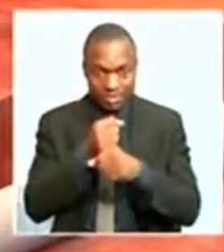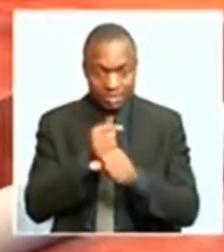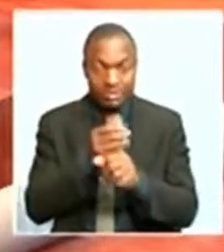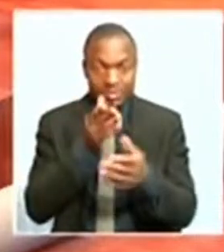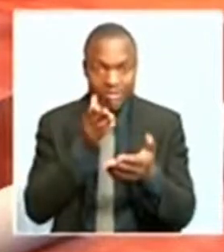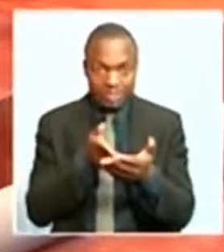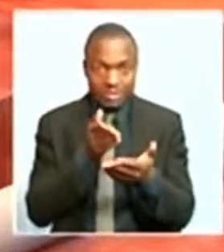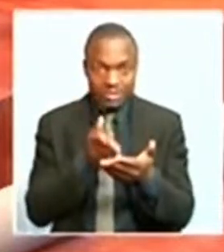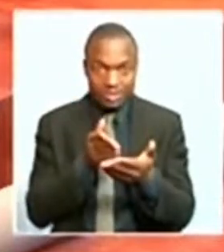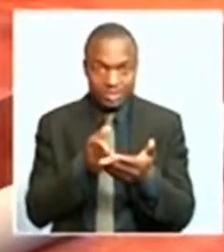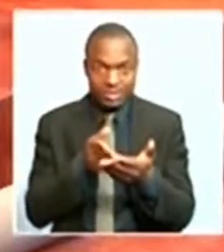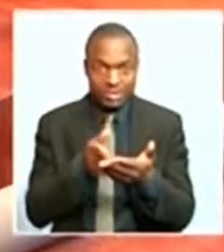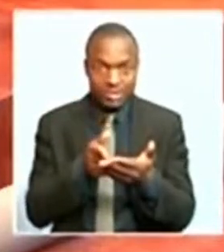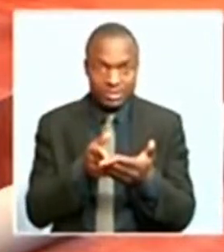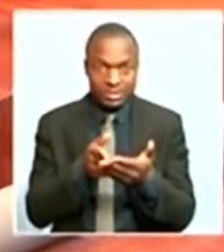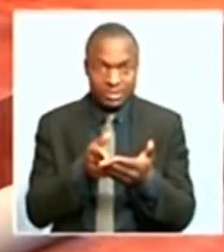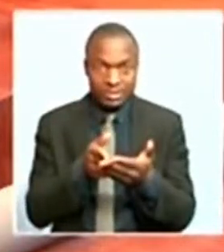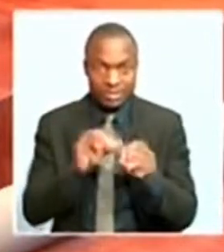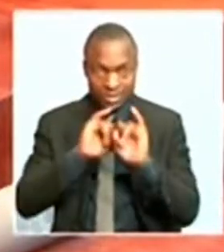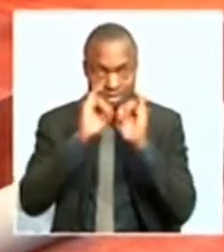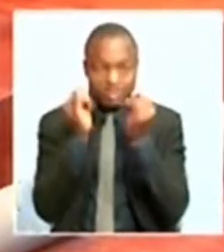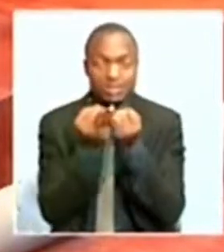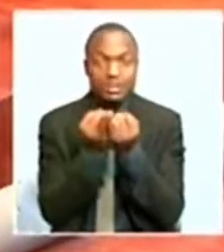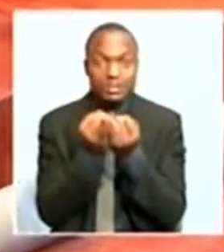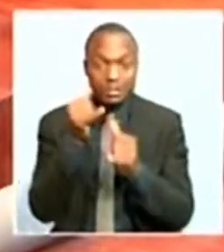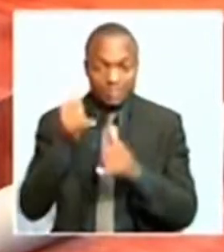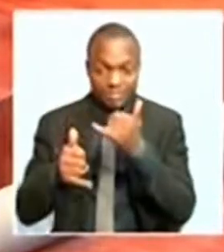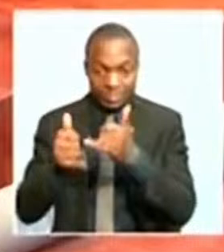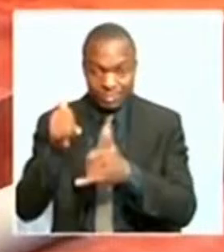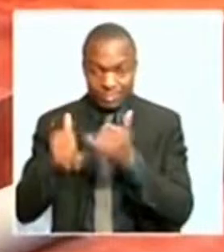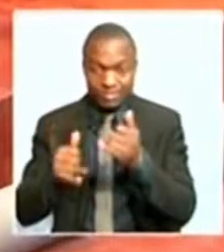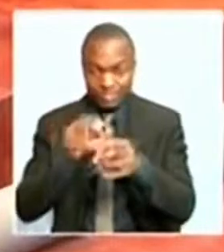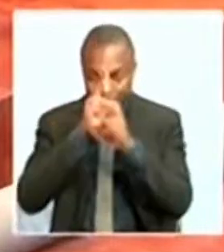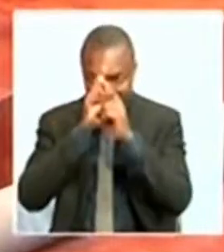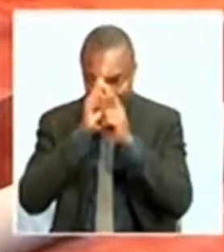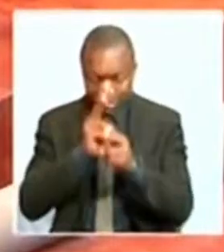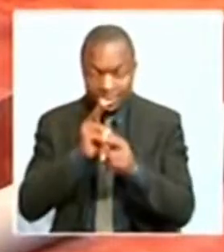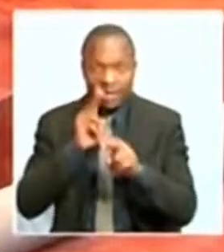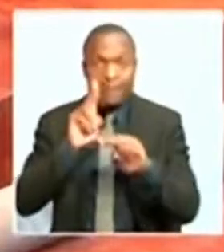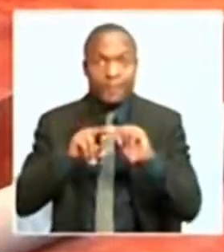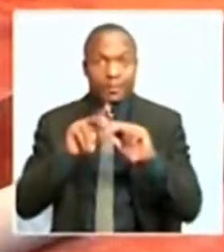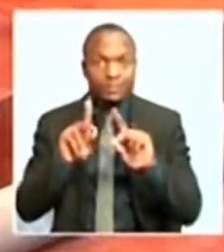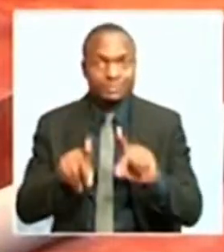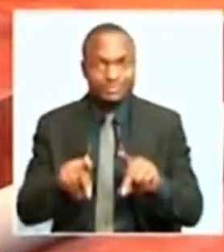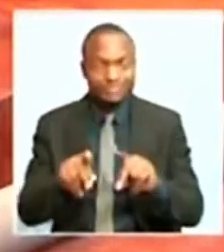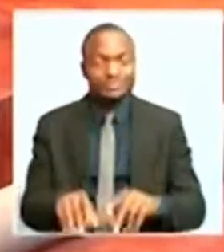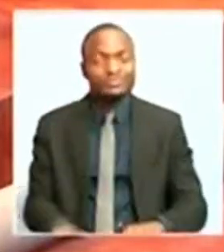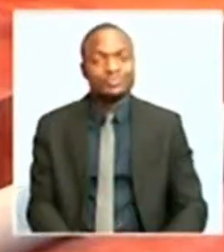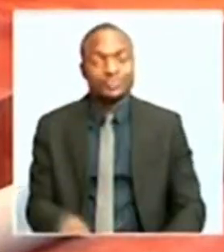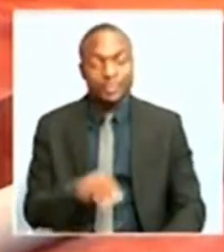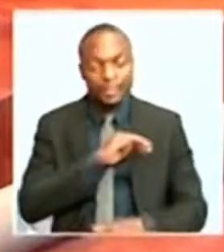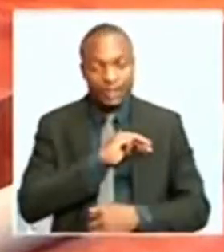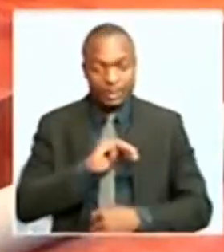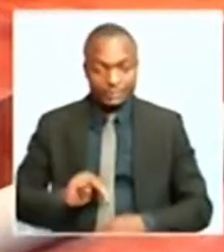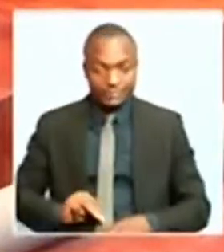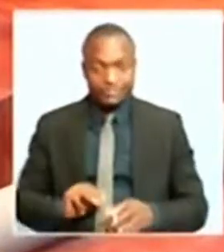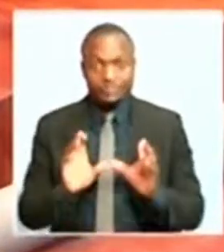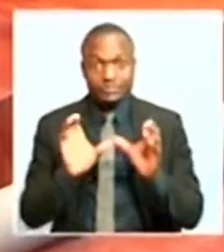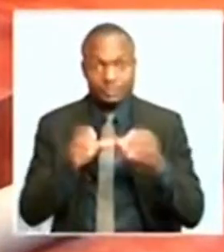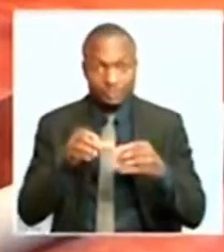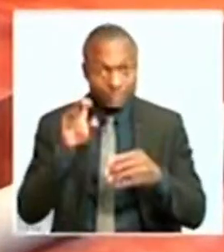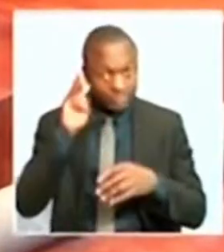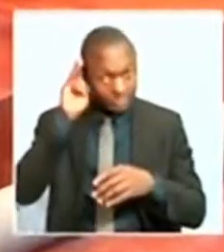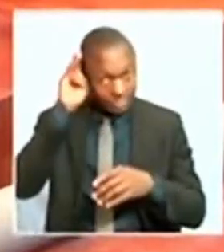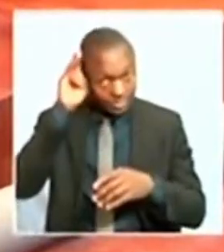Risk Capacity Agency. To conclude, Madam Chairperson, Honorable Chairperson and members of the committee, is that the